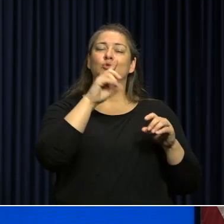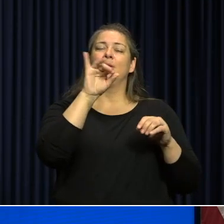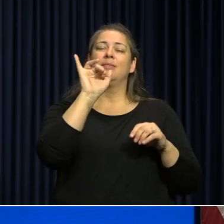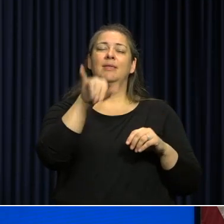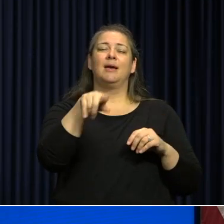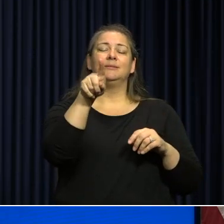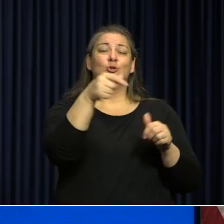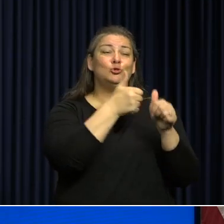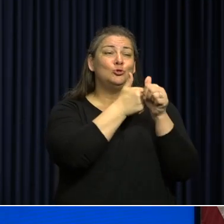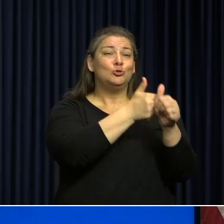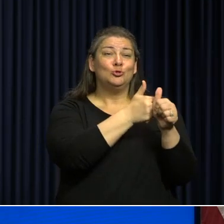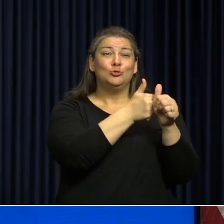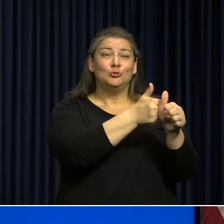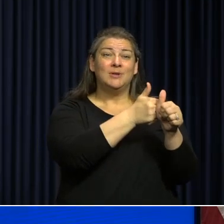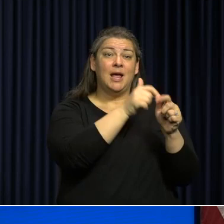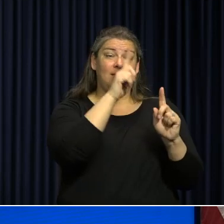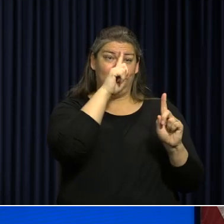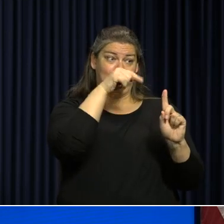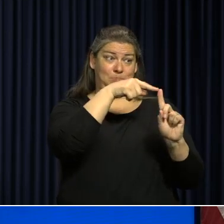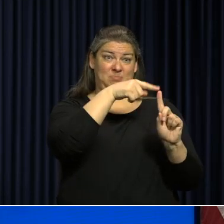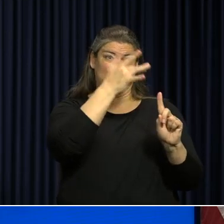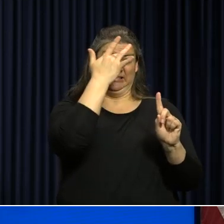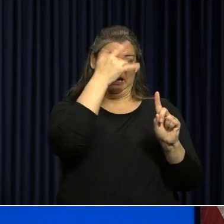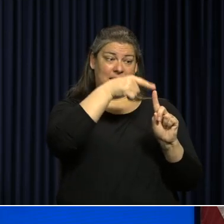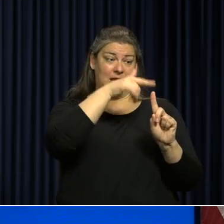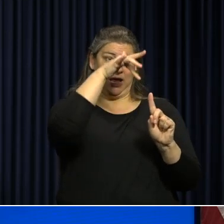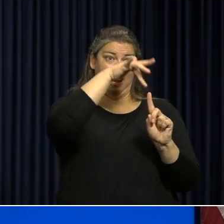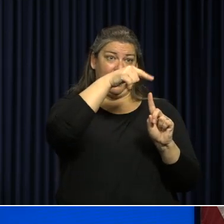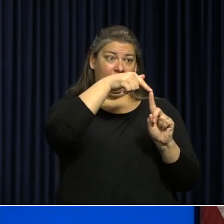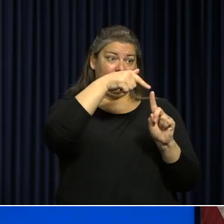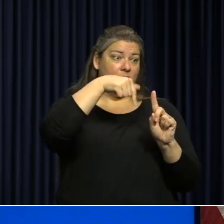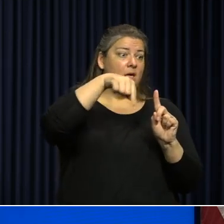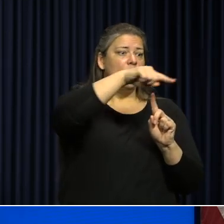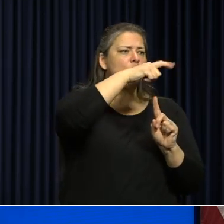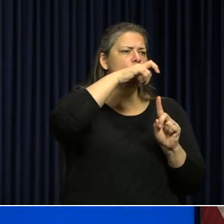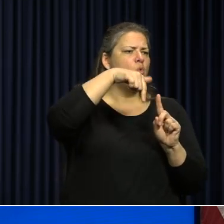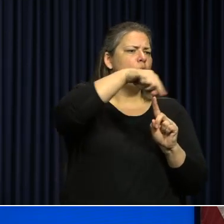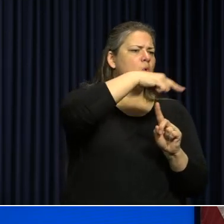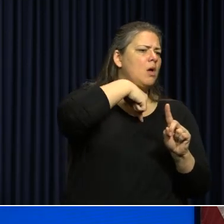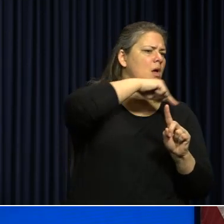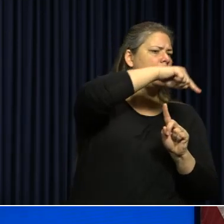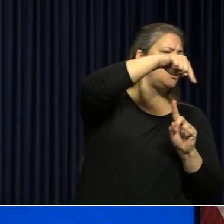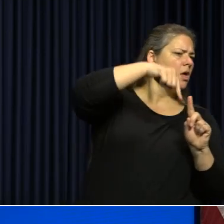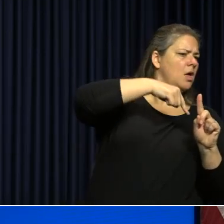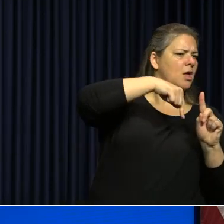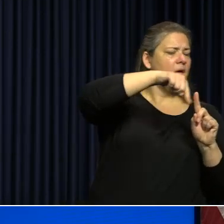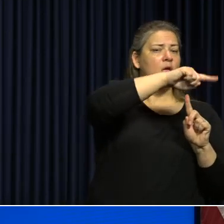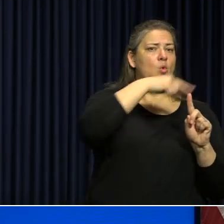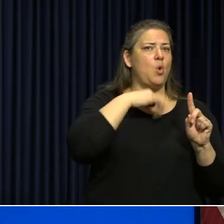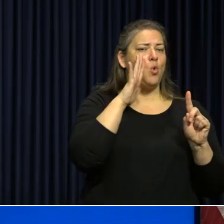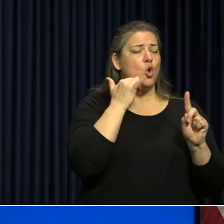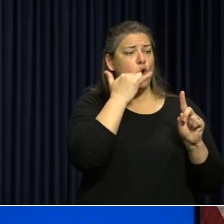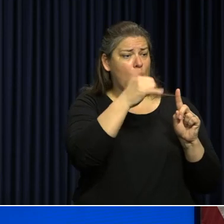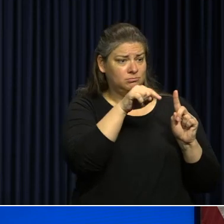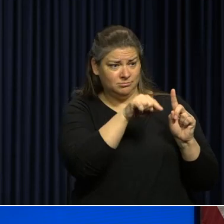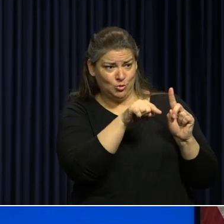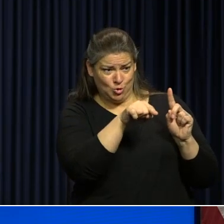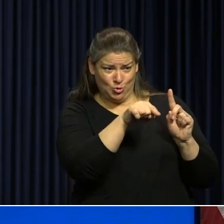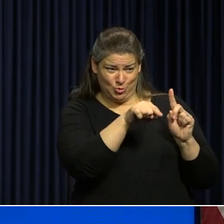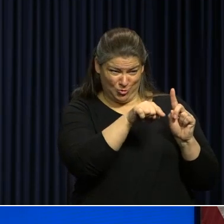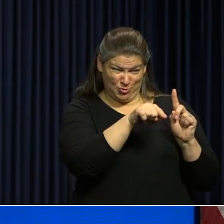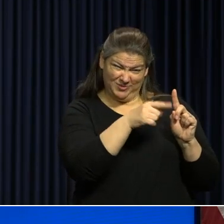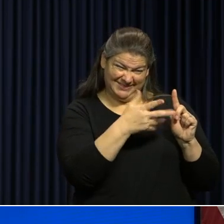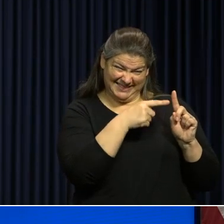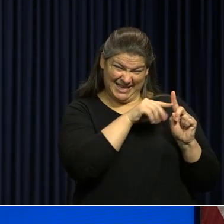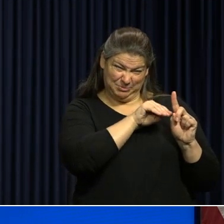them. And so it's a new normal where people are going to get a call and say, you've been exposed to somebody, you can't show up for work